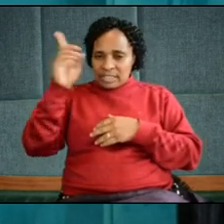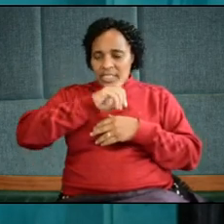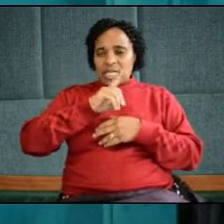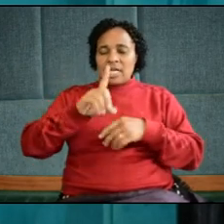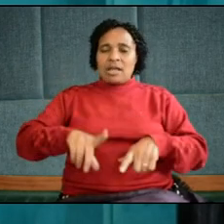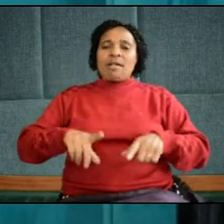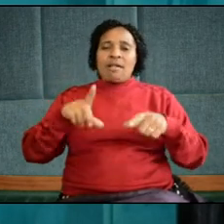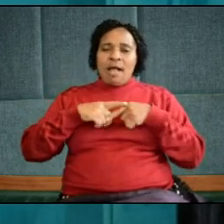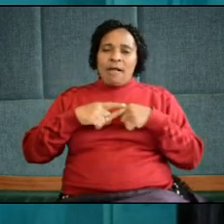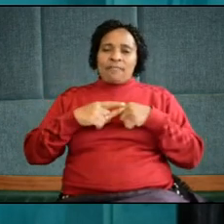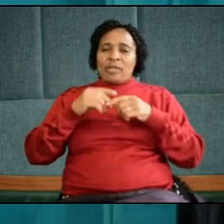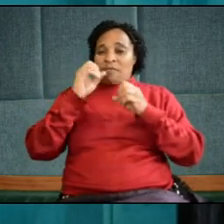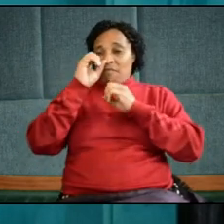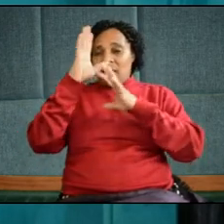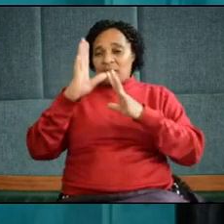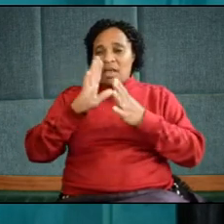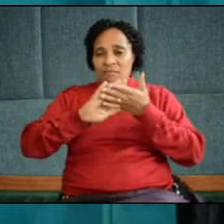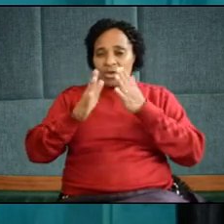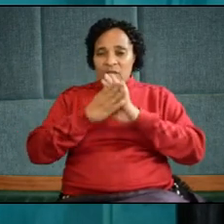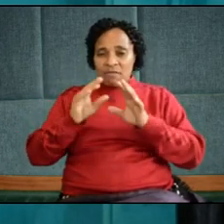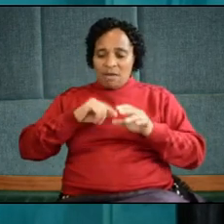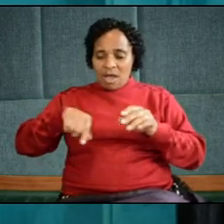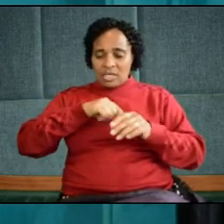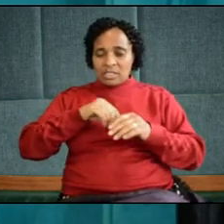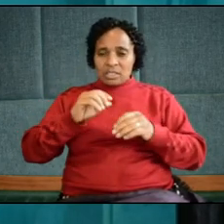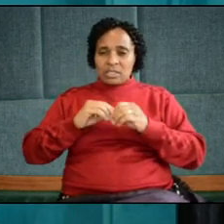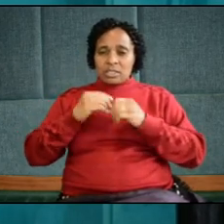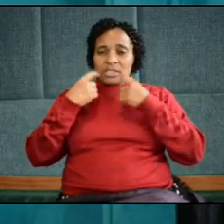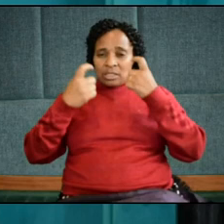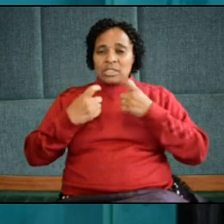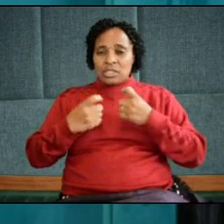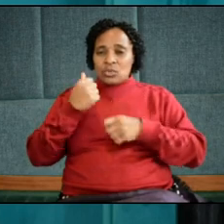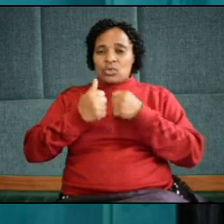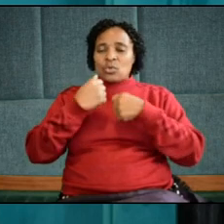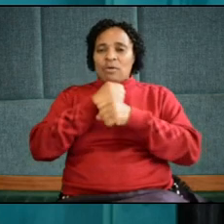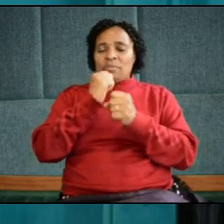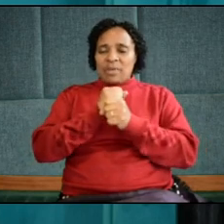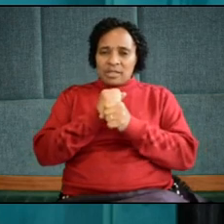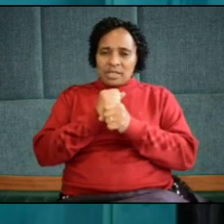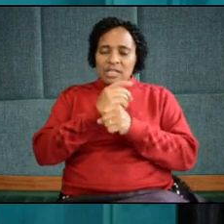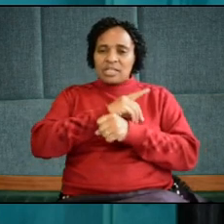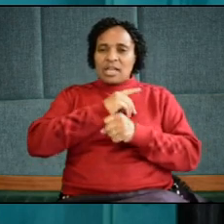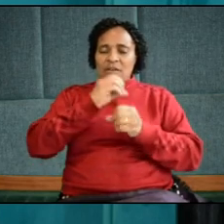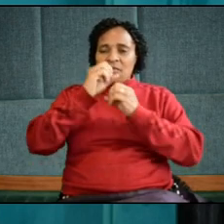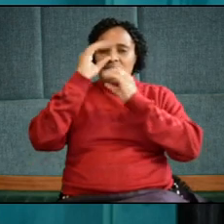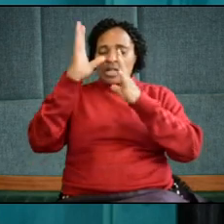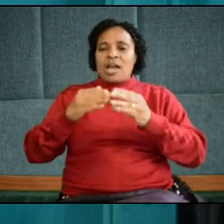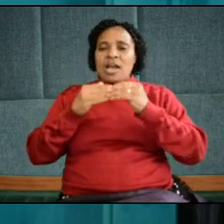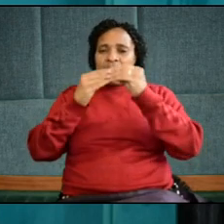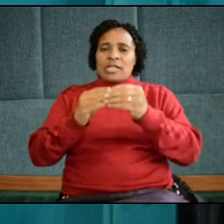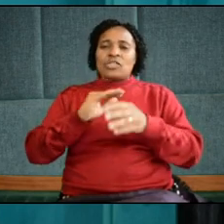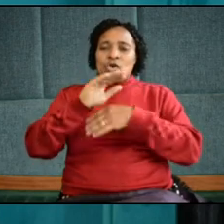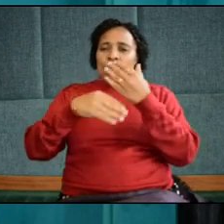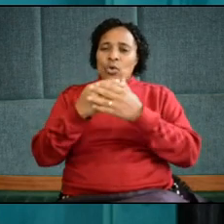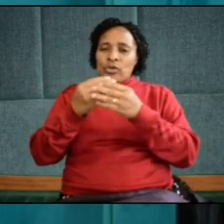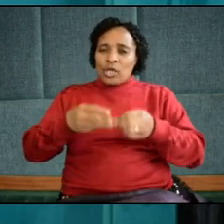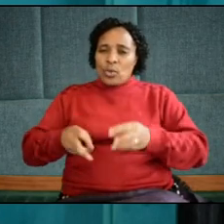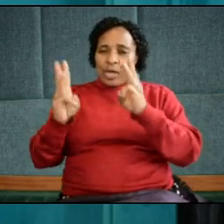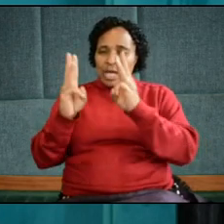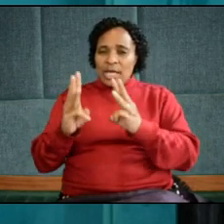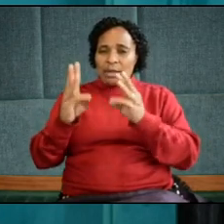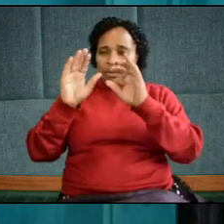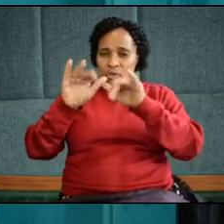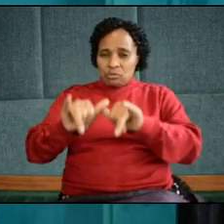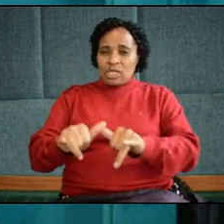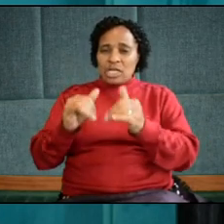dear Father. Be with us, forgive us of our sins that we may have committed, oh dear Father, and guide us all the way, and let us lean on you